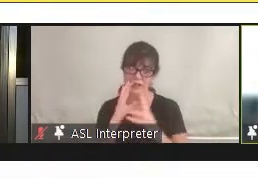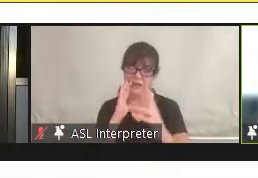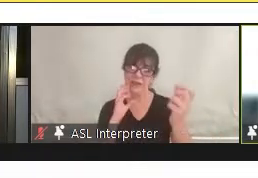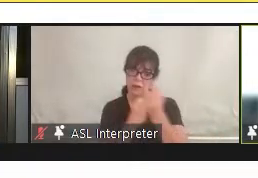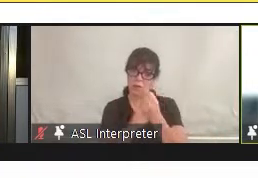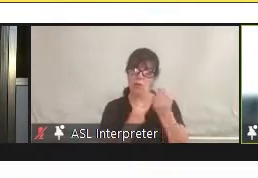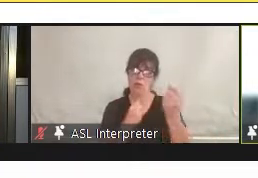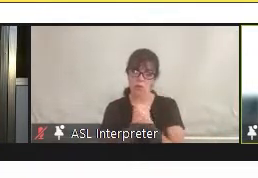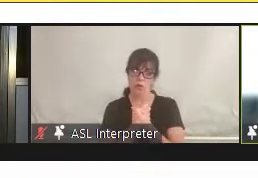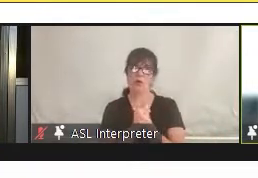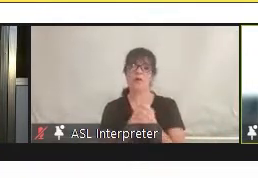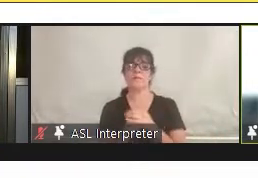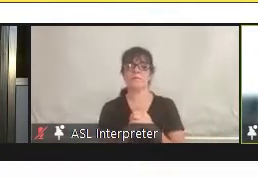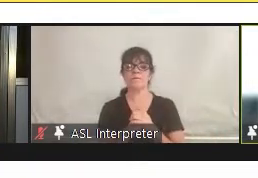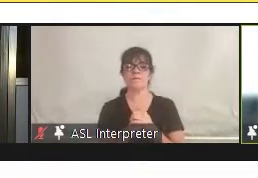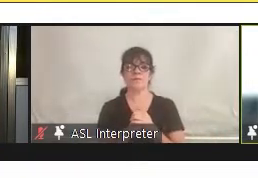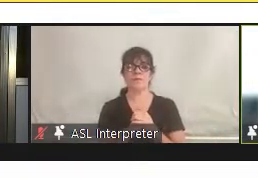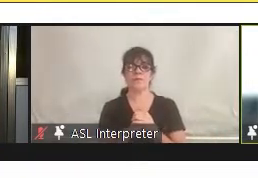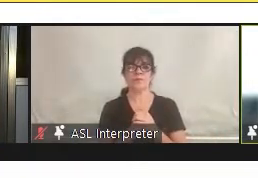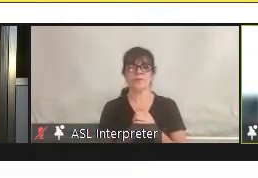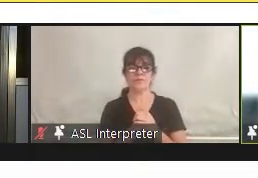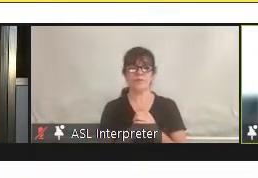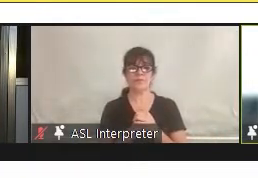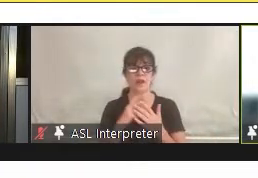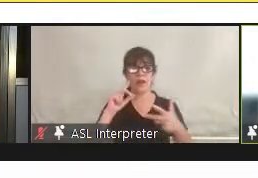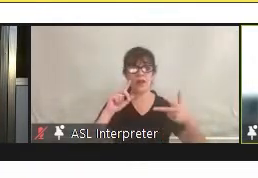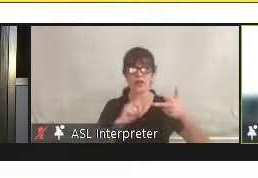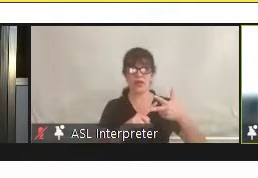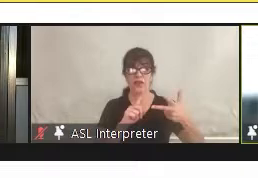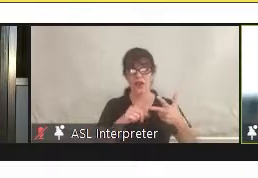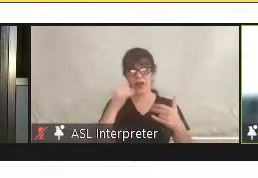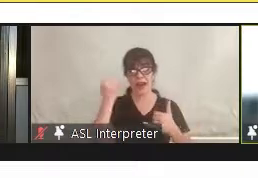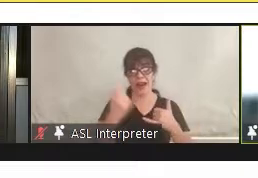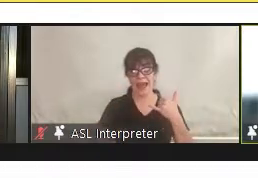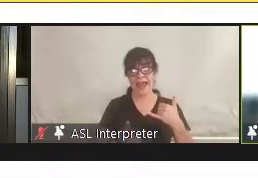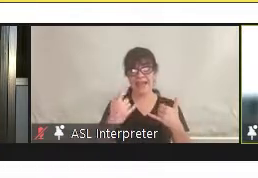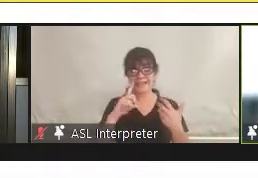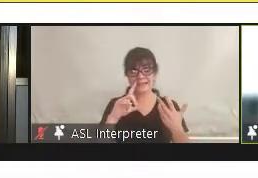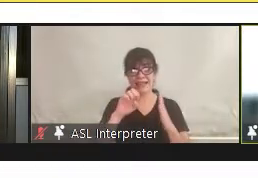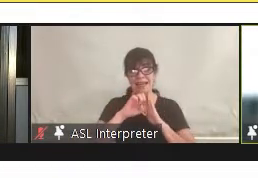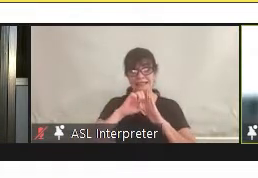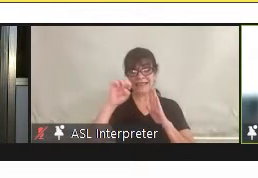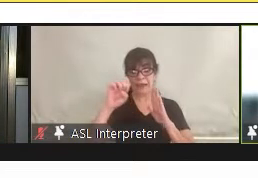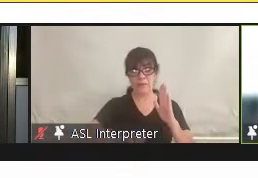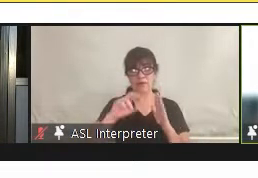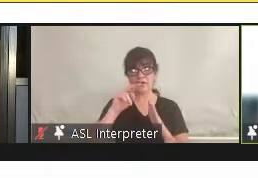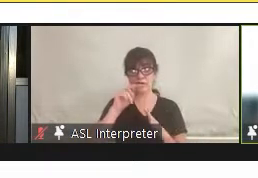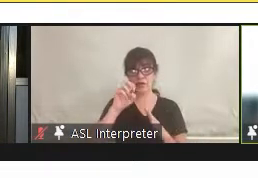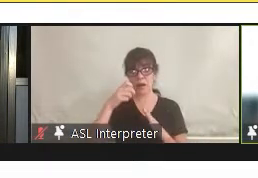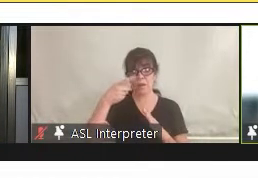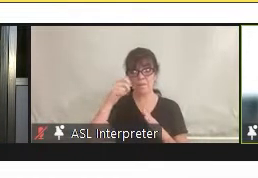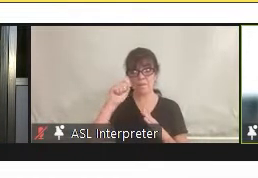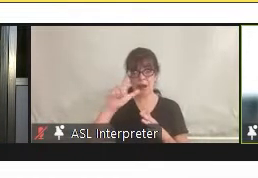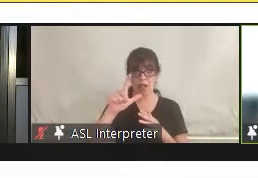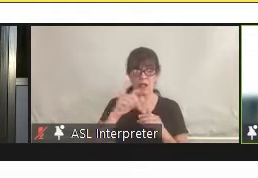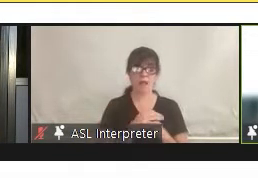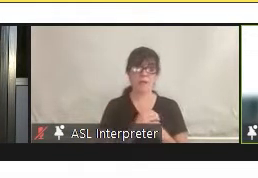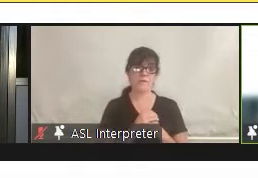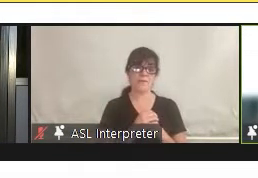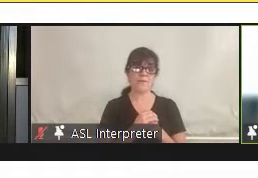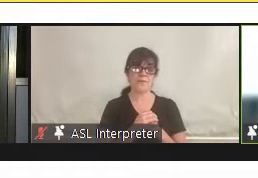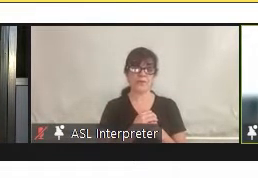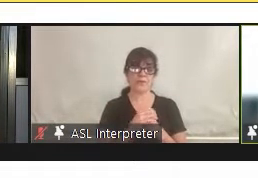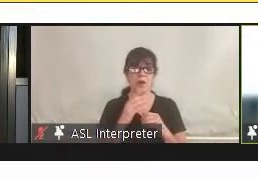under the World Bank Finance Project. The third and last example is from Nepal, and it's from the Nepal's